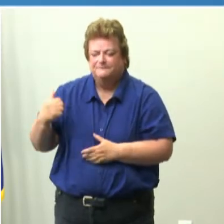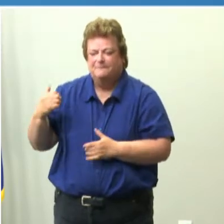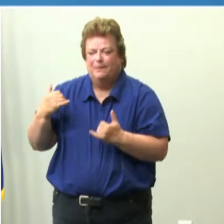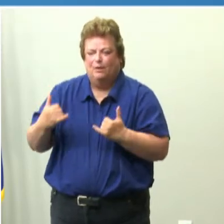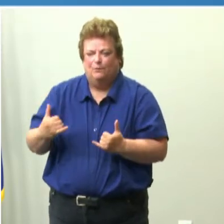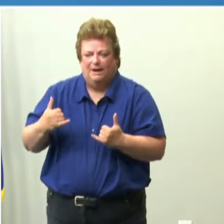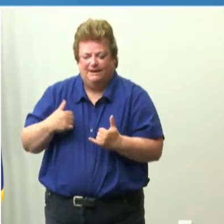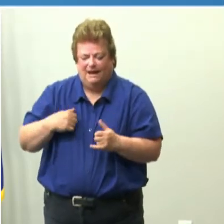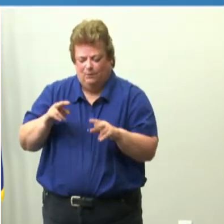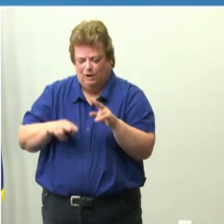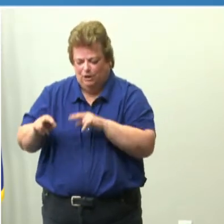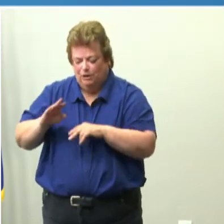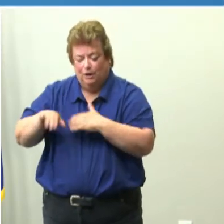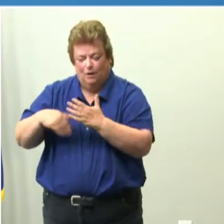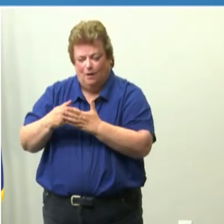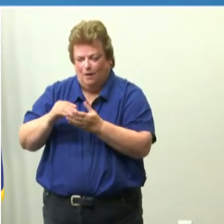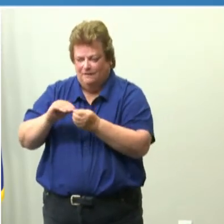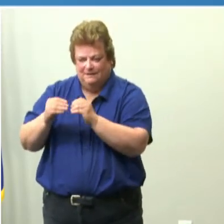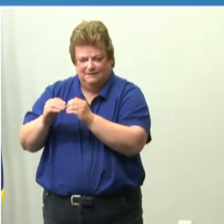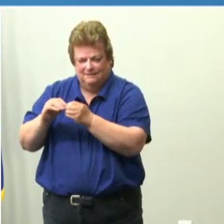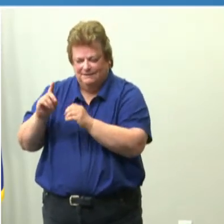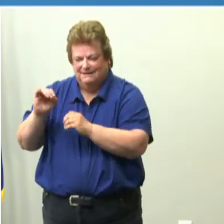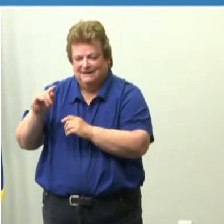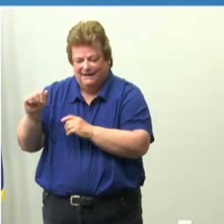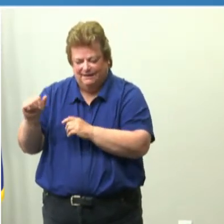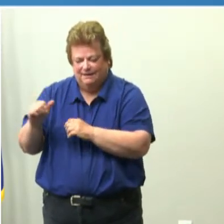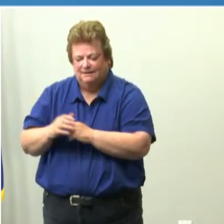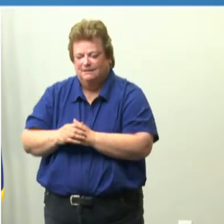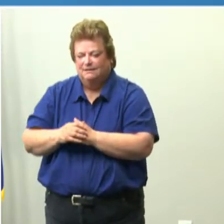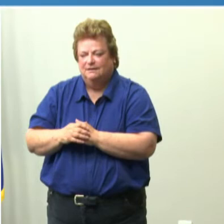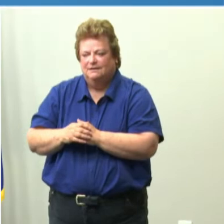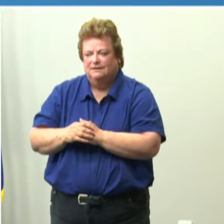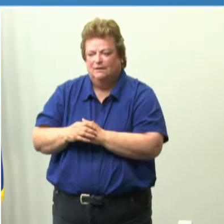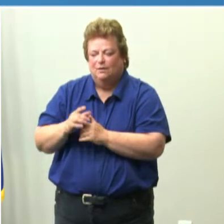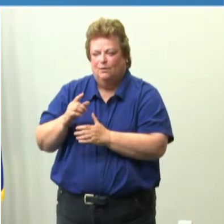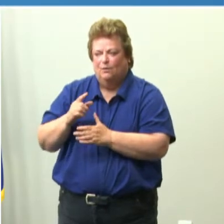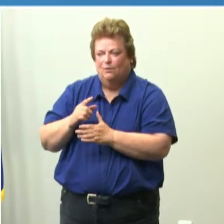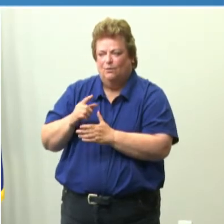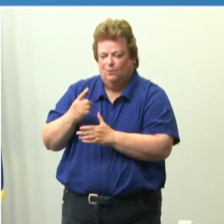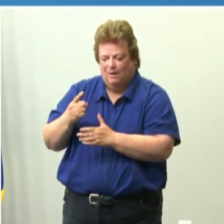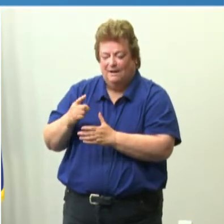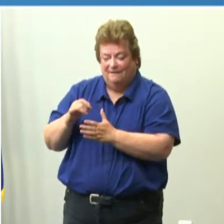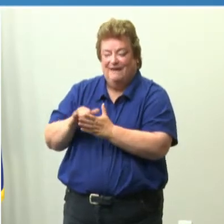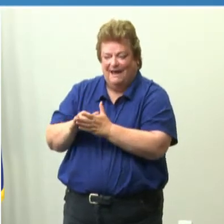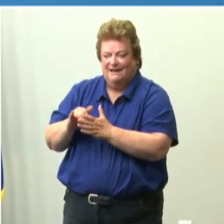at all the data, and one of the things that really is, as I said, is driving us and